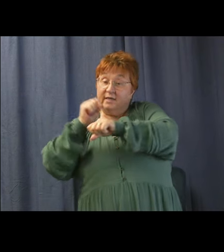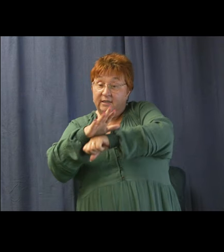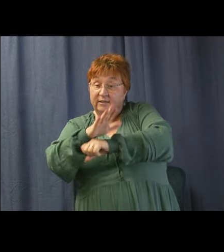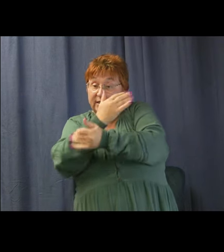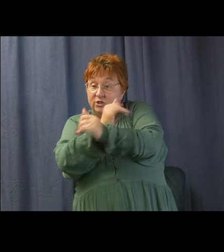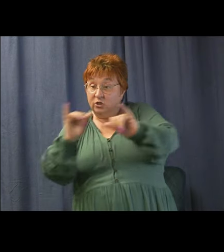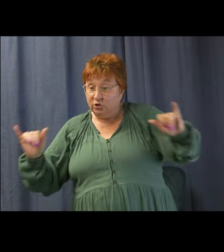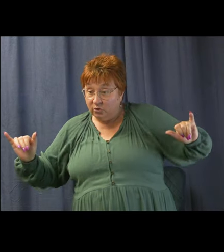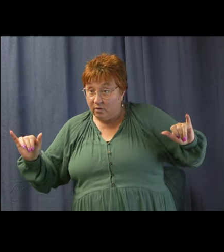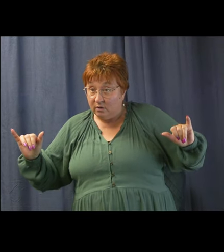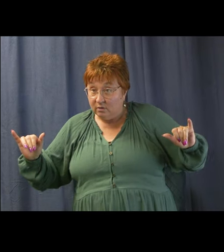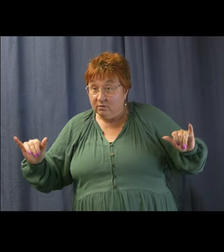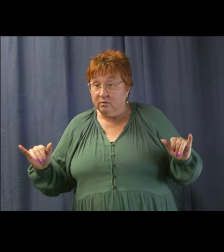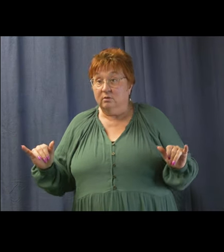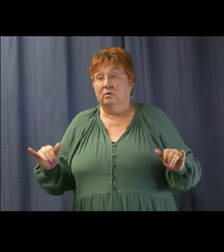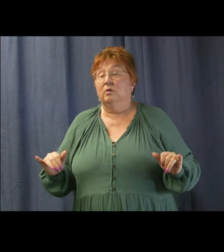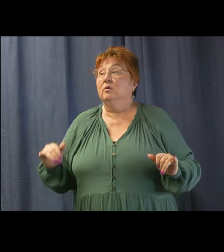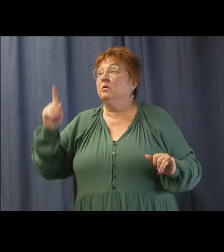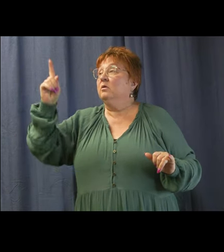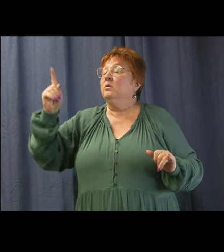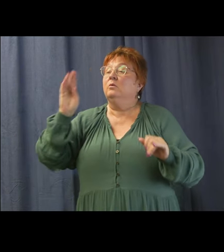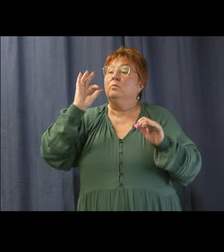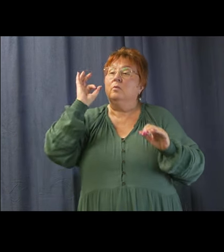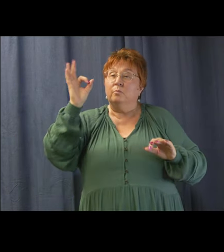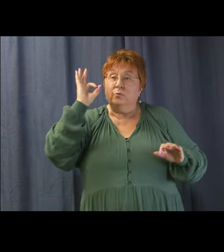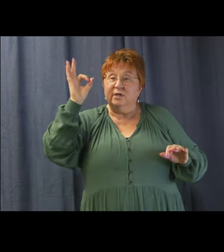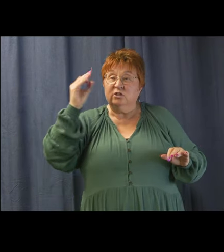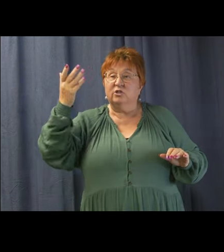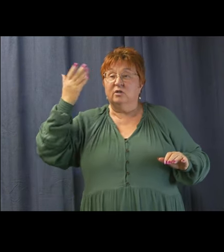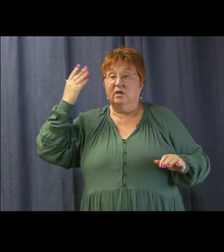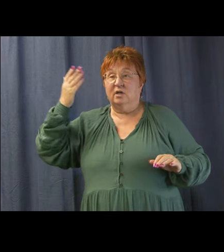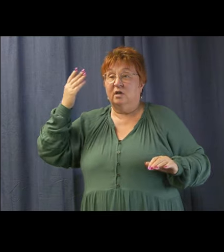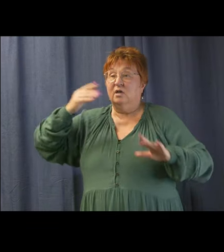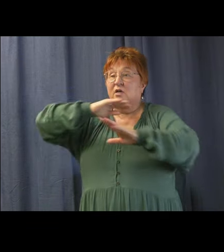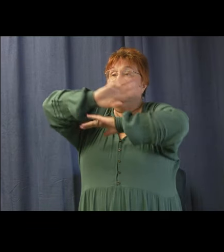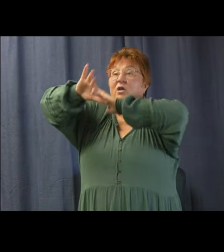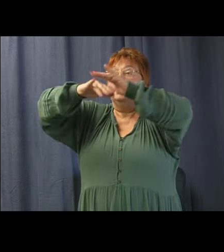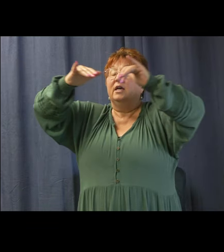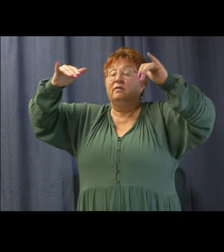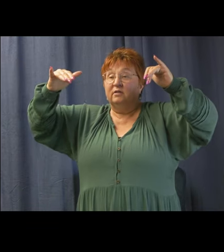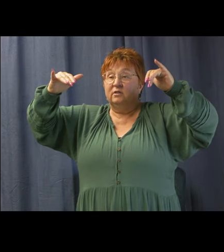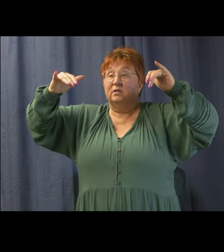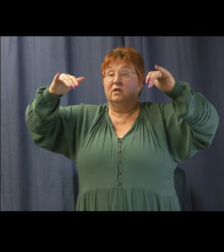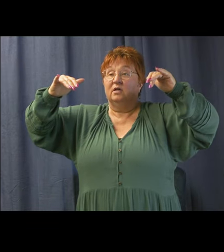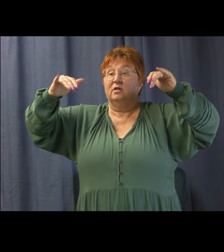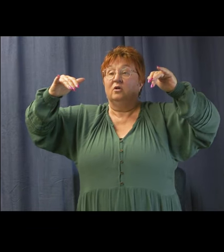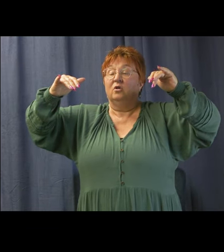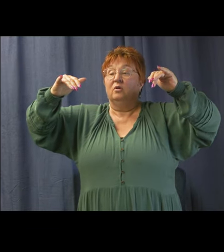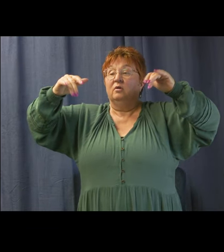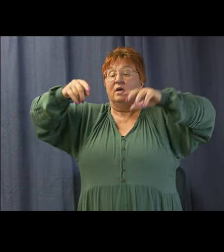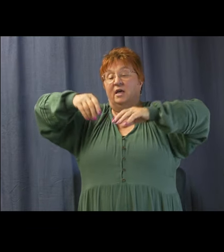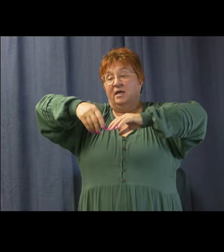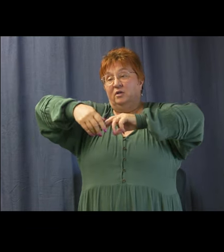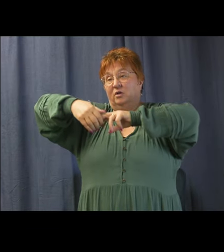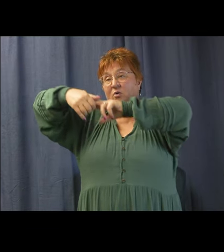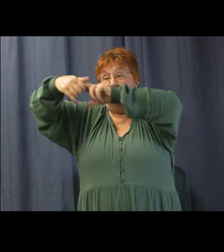Yeshua, HaMashiach, who was preached to you before, whom the heavens have to hold back until the